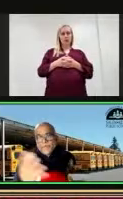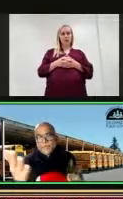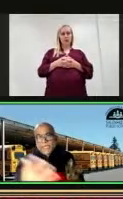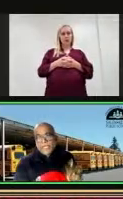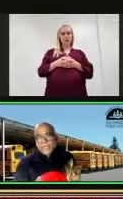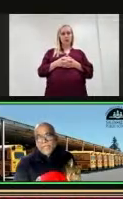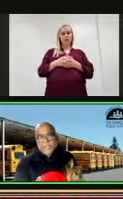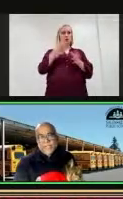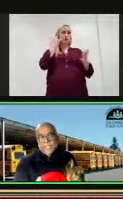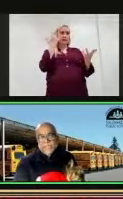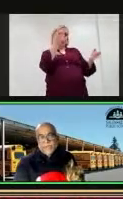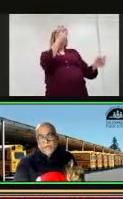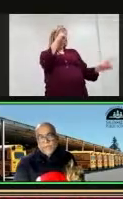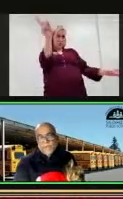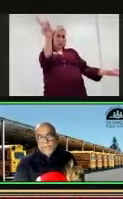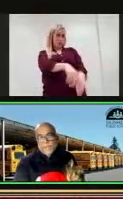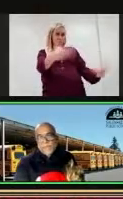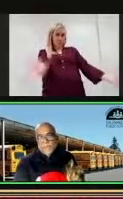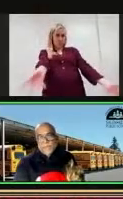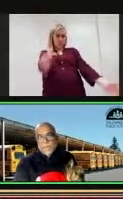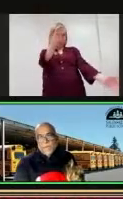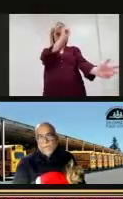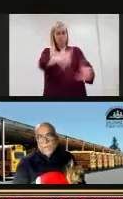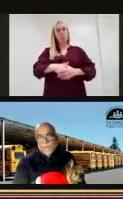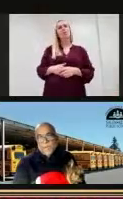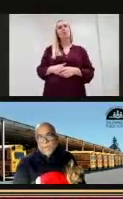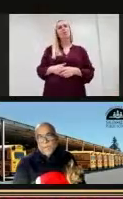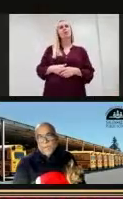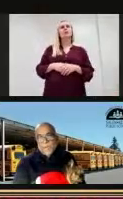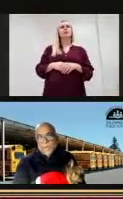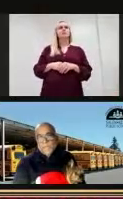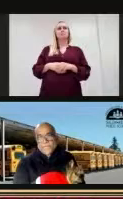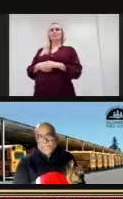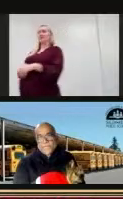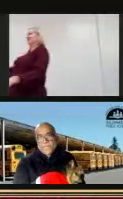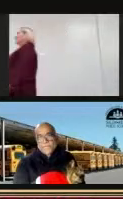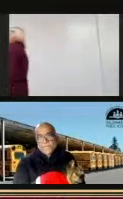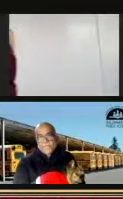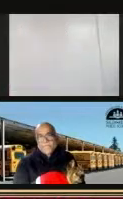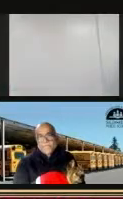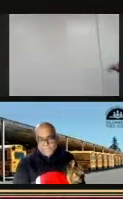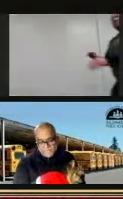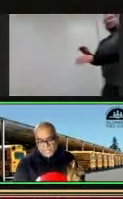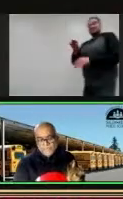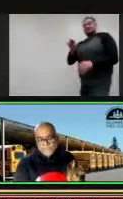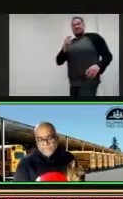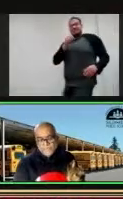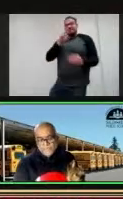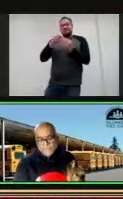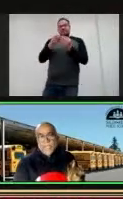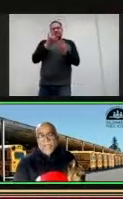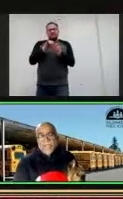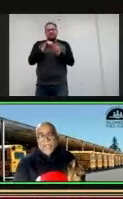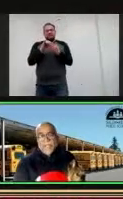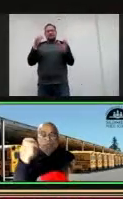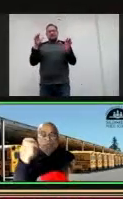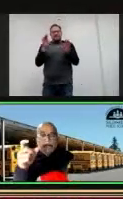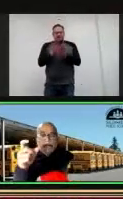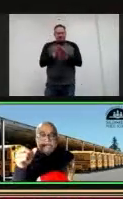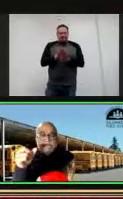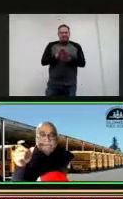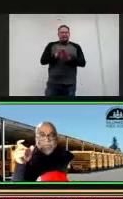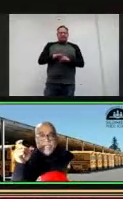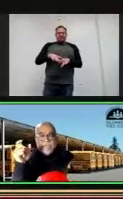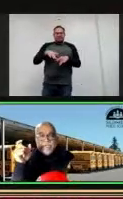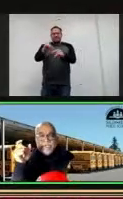If you would agree to that, that's fine. Of just calling out the closing the achievement gap in because